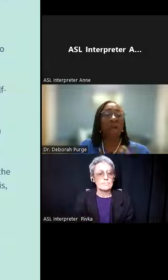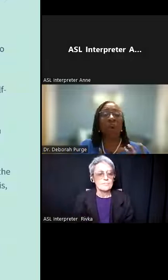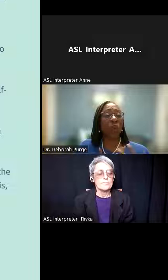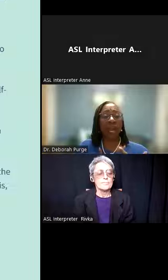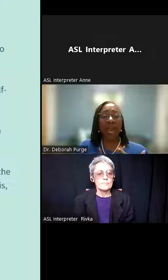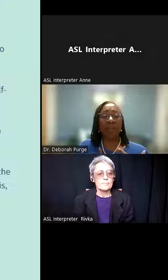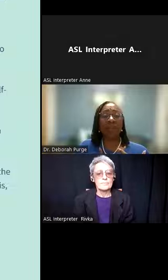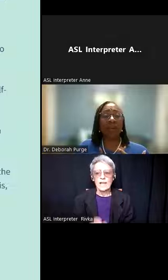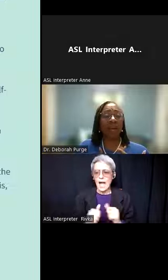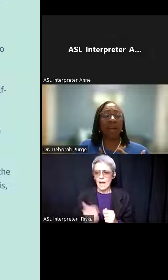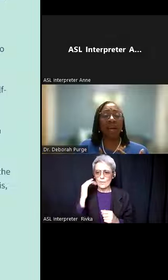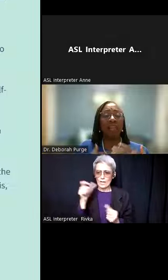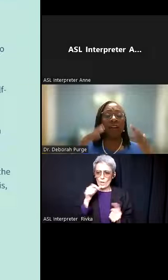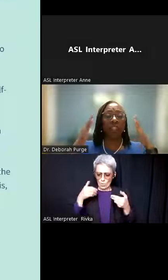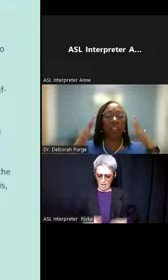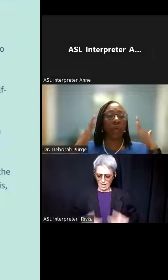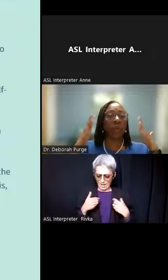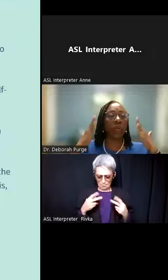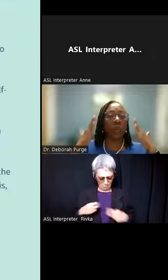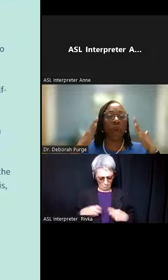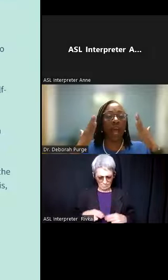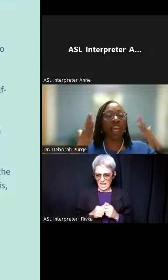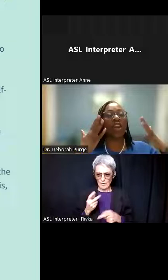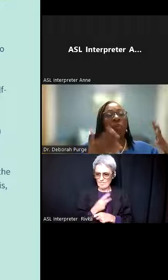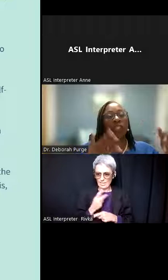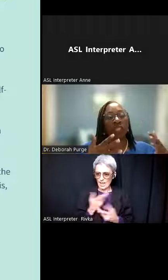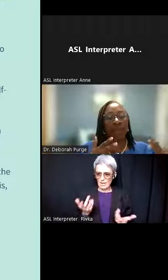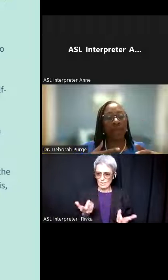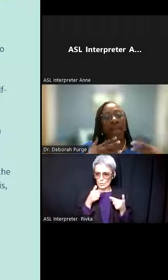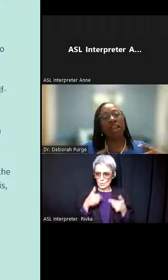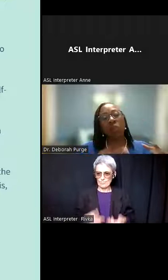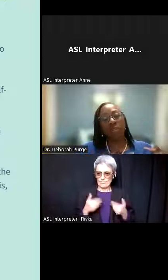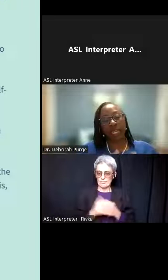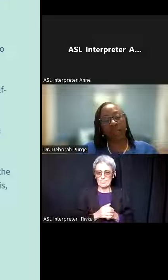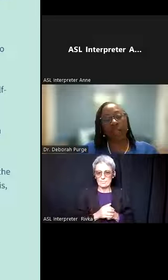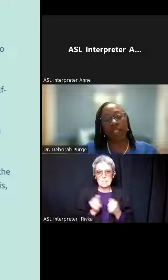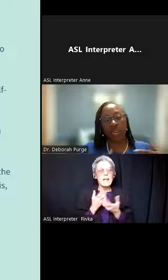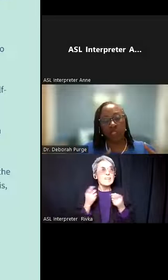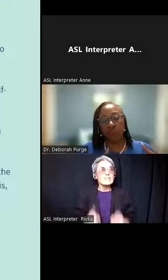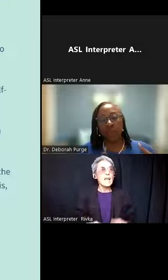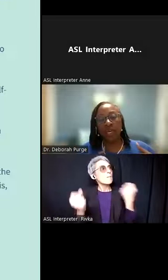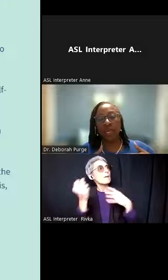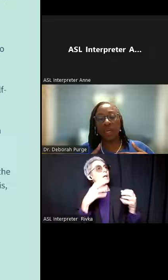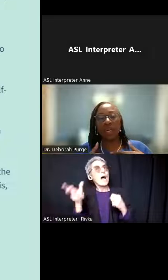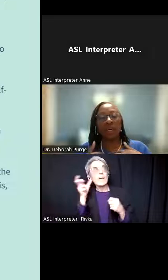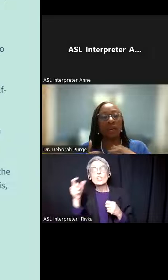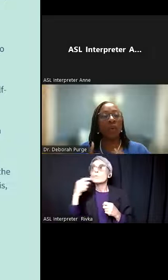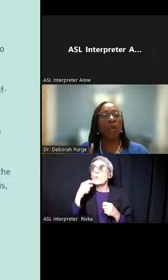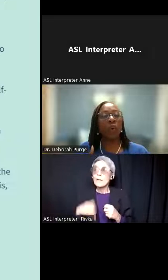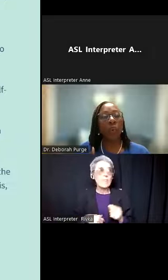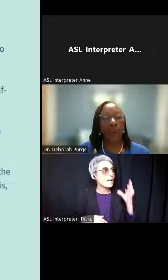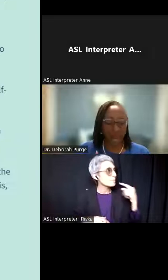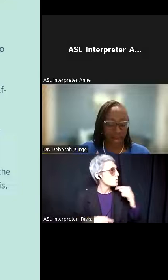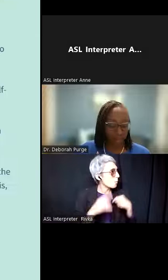How do I know who I am? There is so much going on. I hear what you tell me. I hear what the experience has told me.